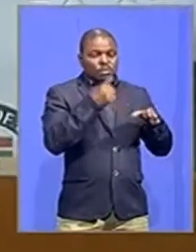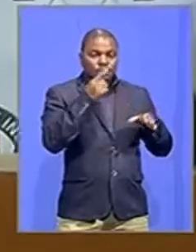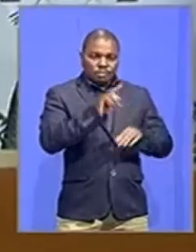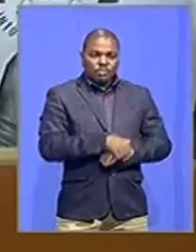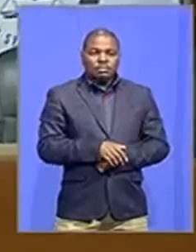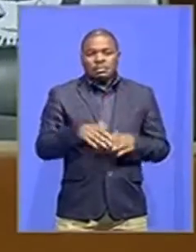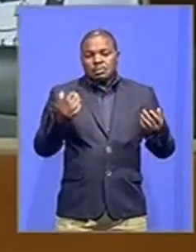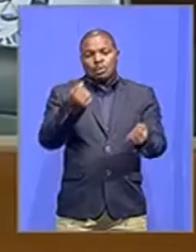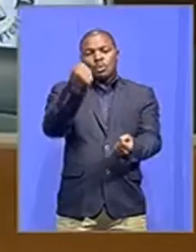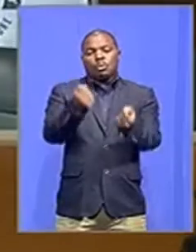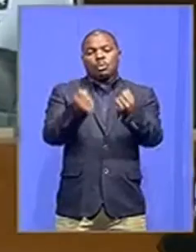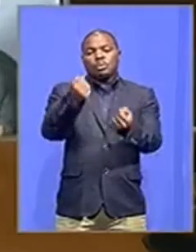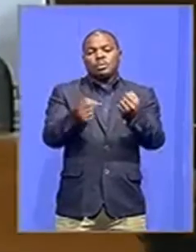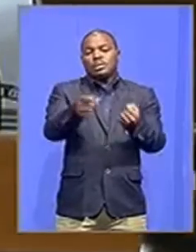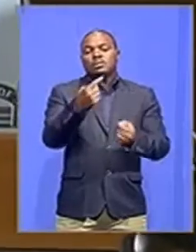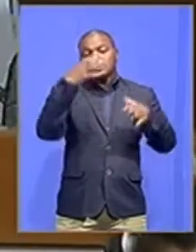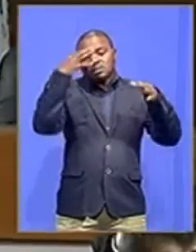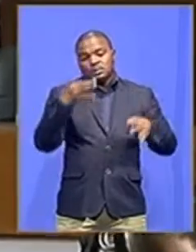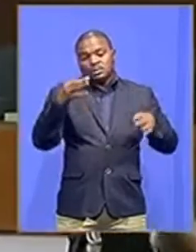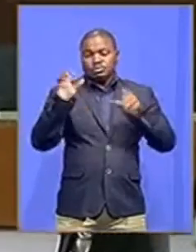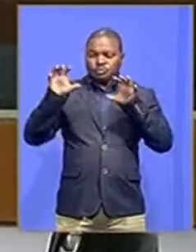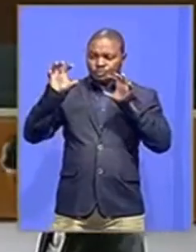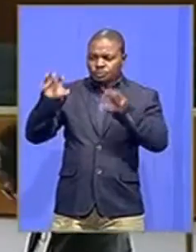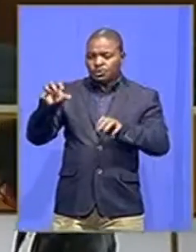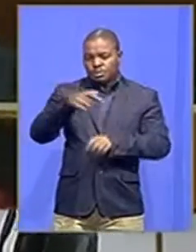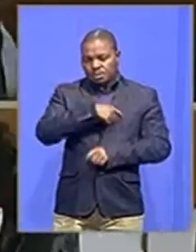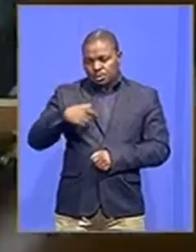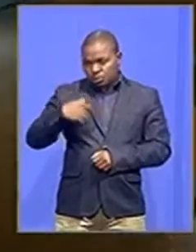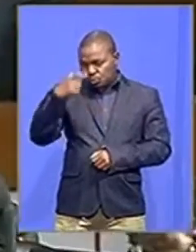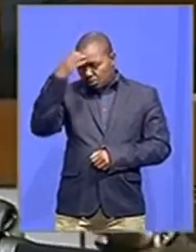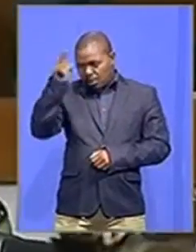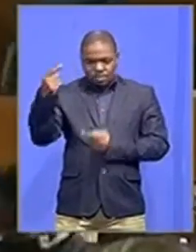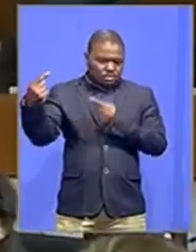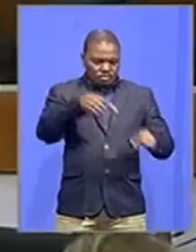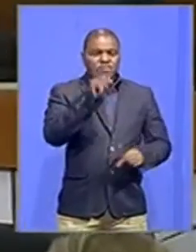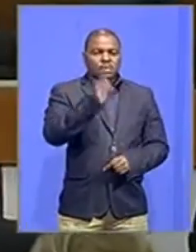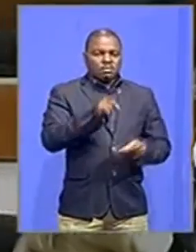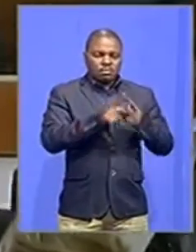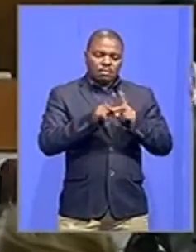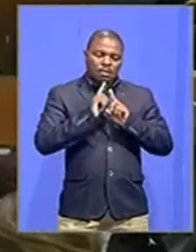sa kgorotsheko ya molaotheo sa go gapeletša Jacob Zuma go tla go fa bohlatse le go araba dipotšišo.